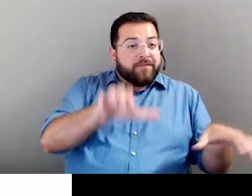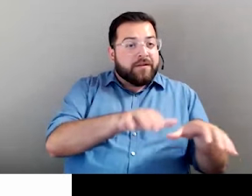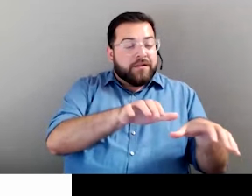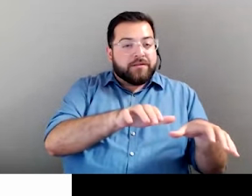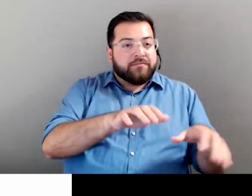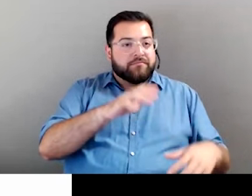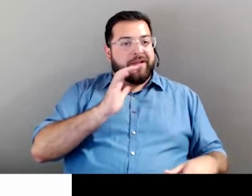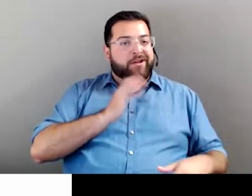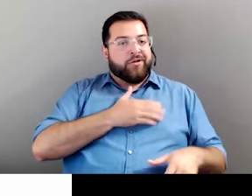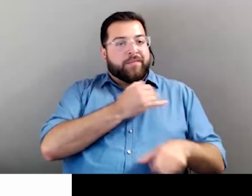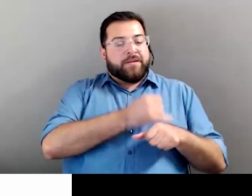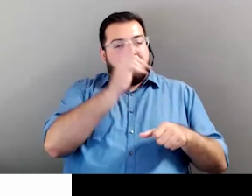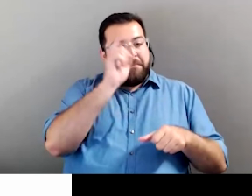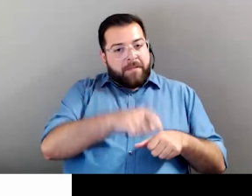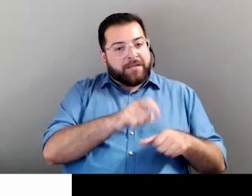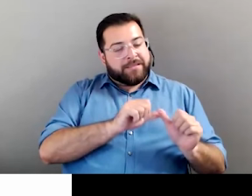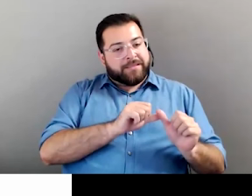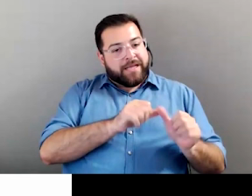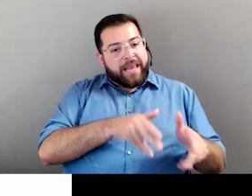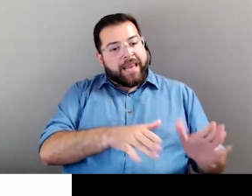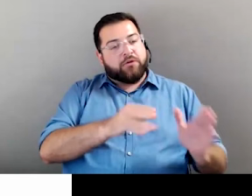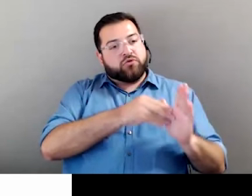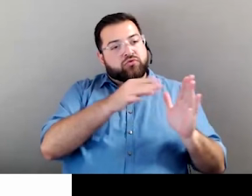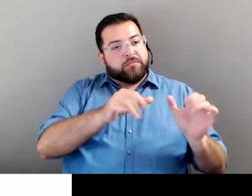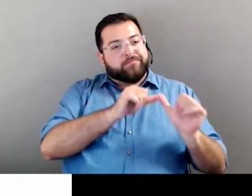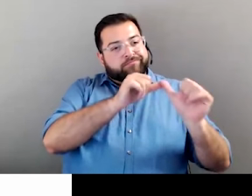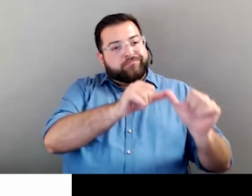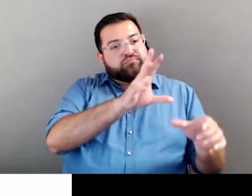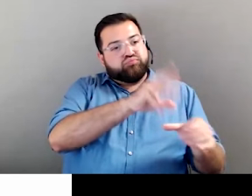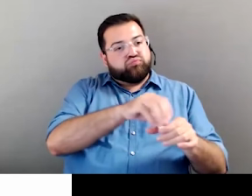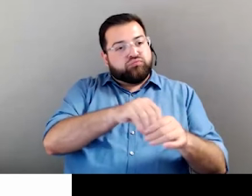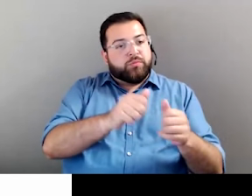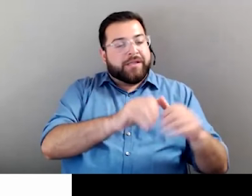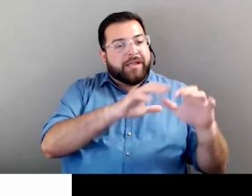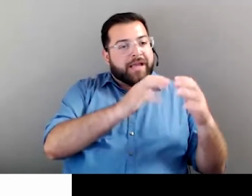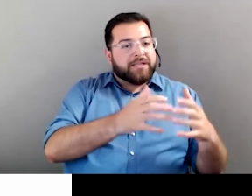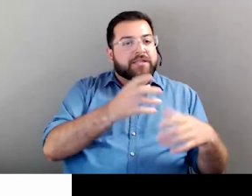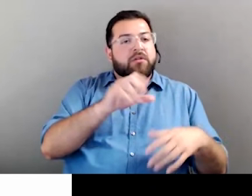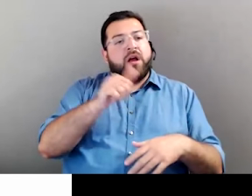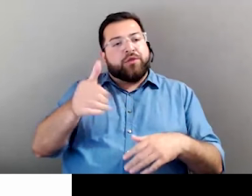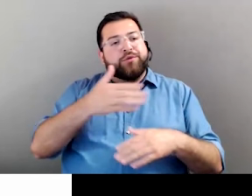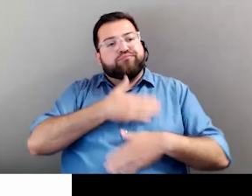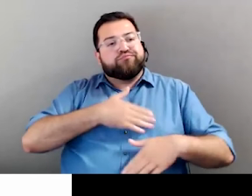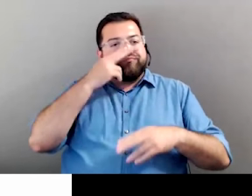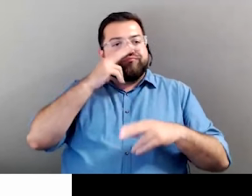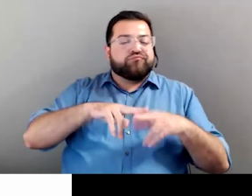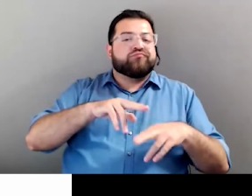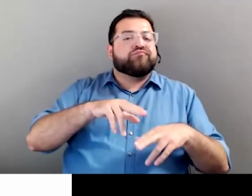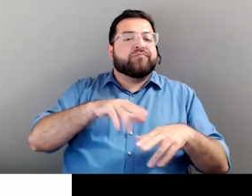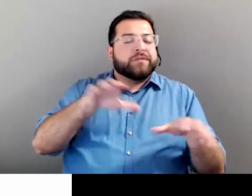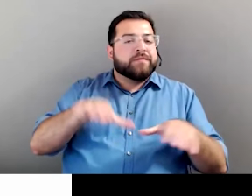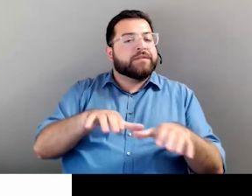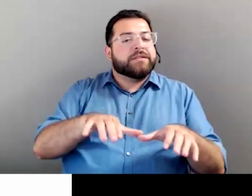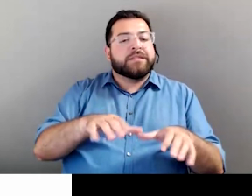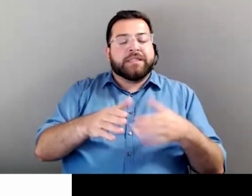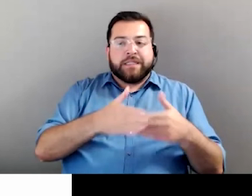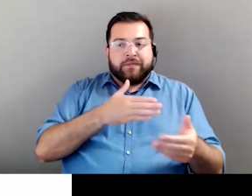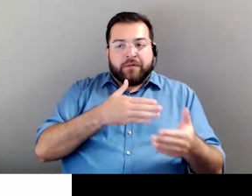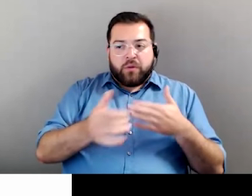student to continue participating in classes and extracurricular activities, even though they are pregnant. They are not required